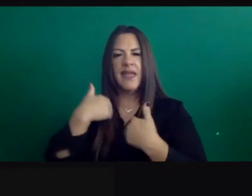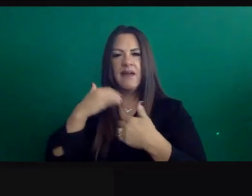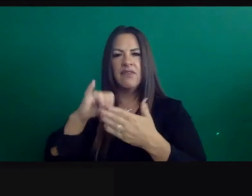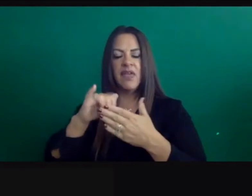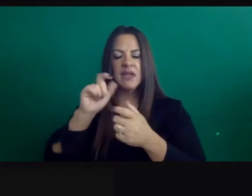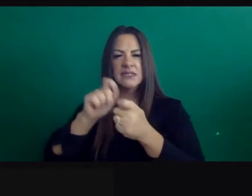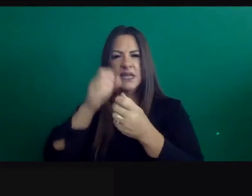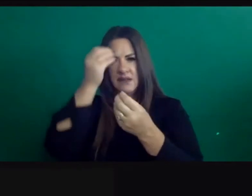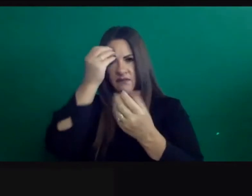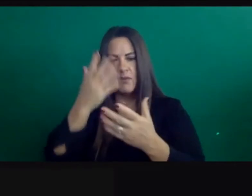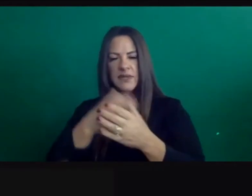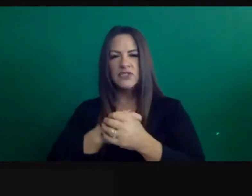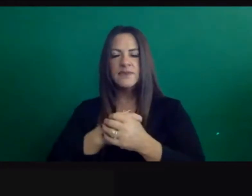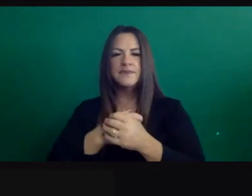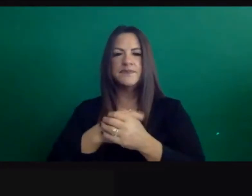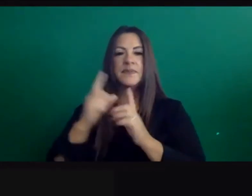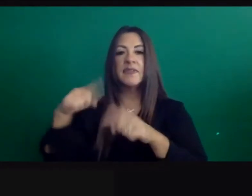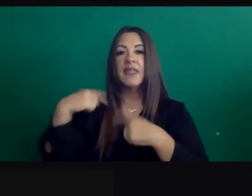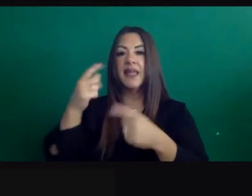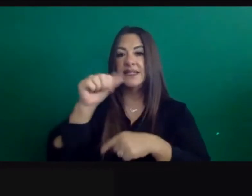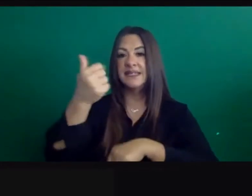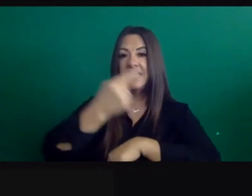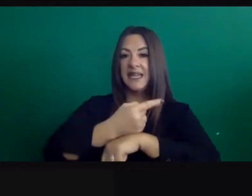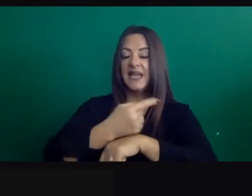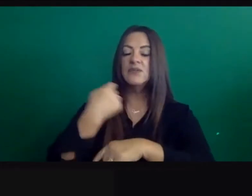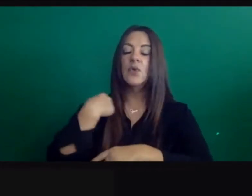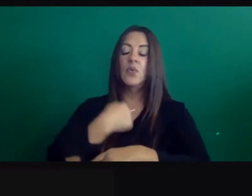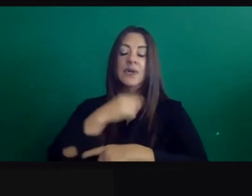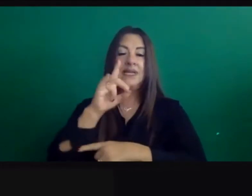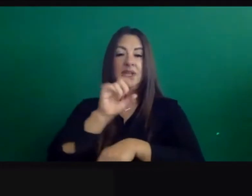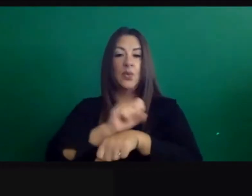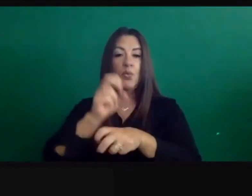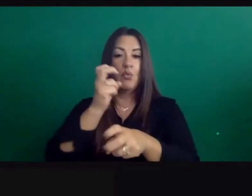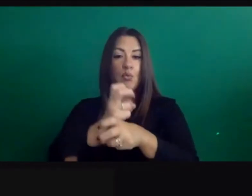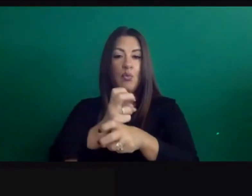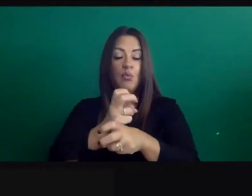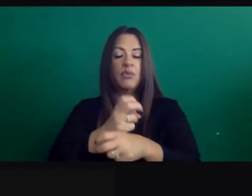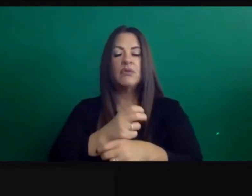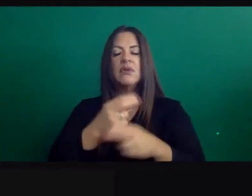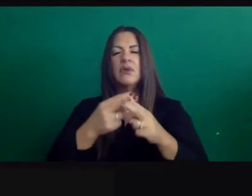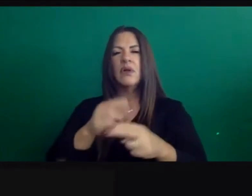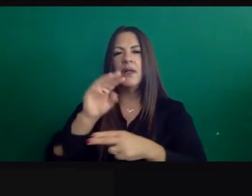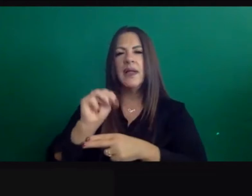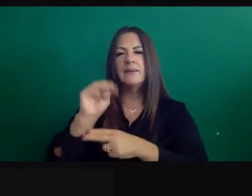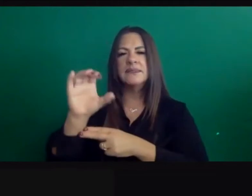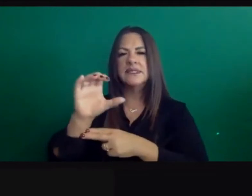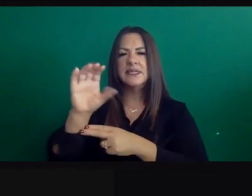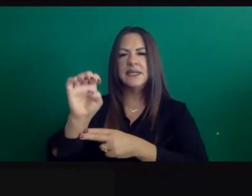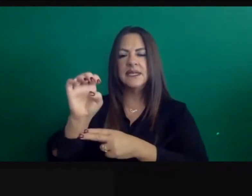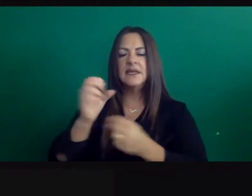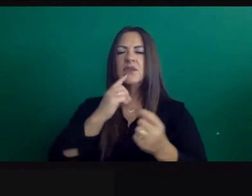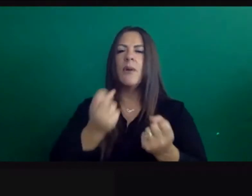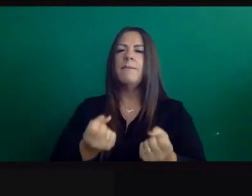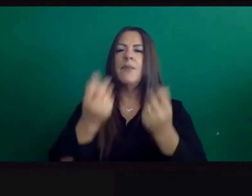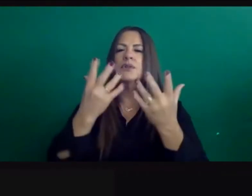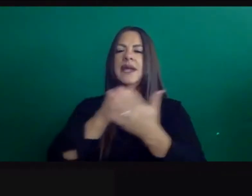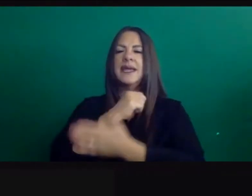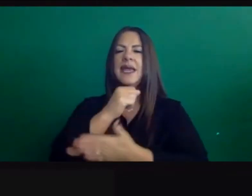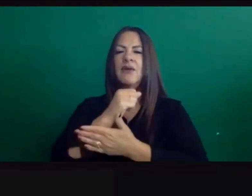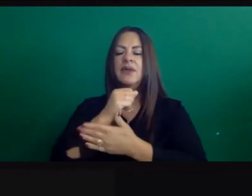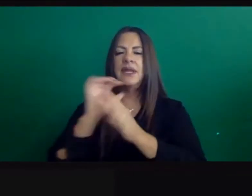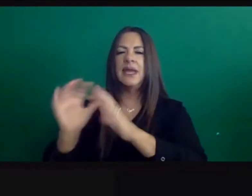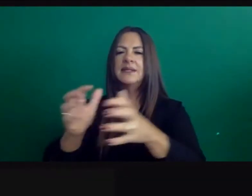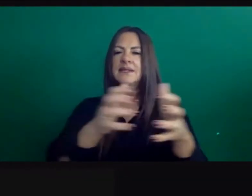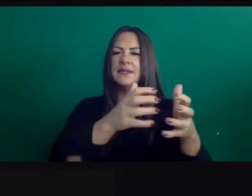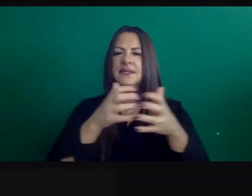10 days during our challenge was really working hard with what we call those MCEs, those multi-county entities,